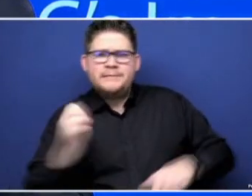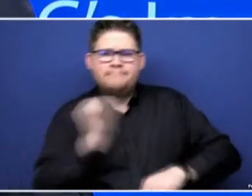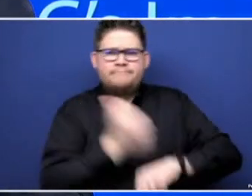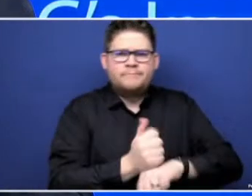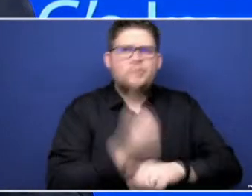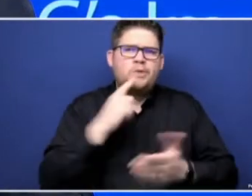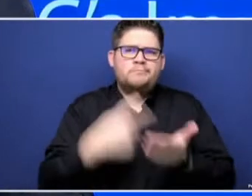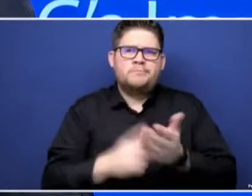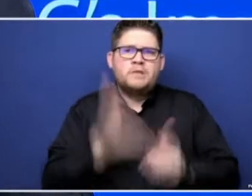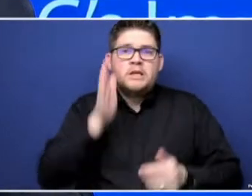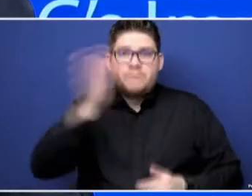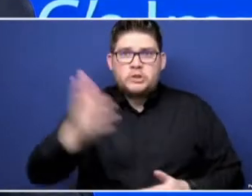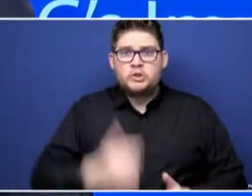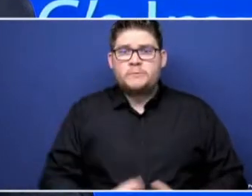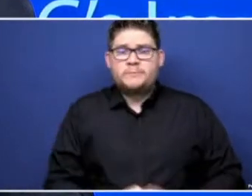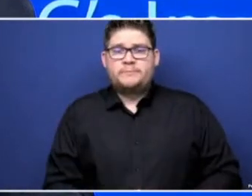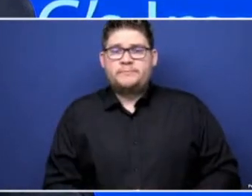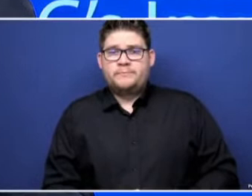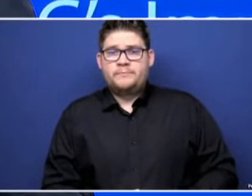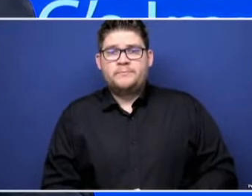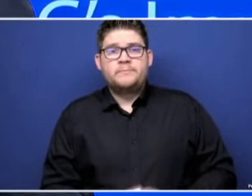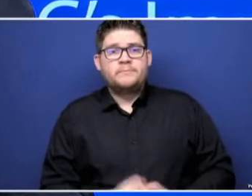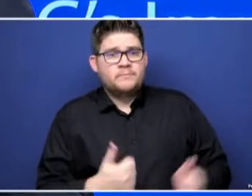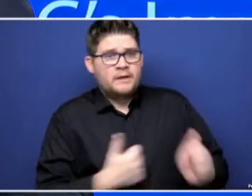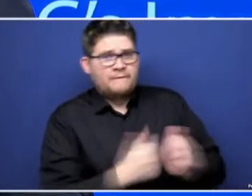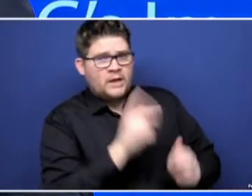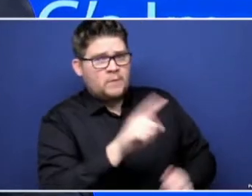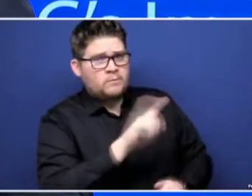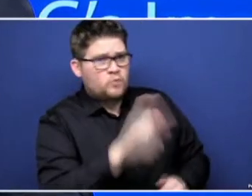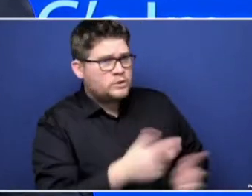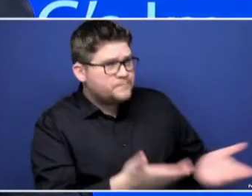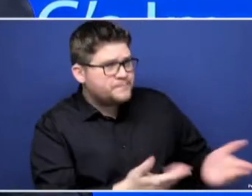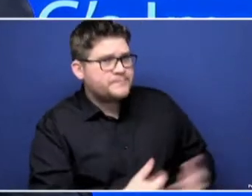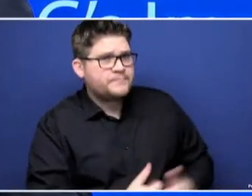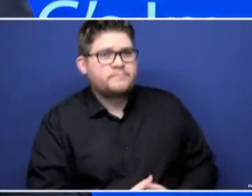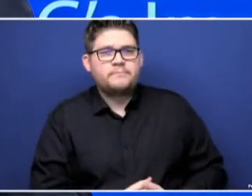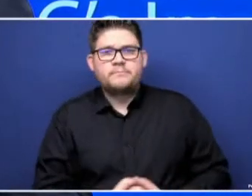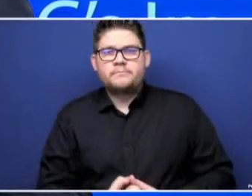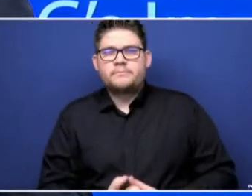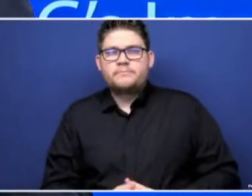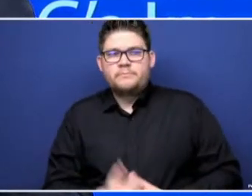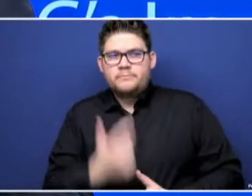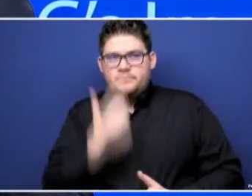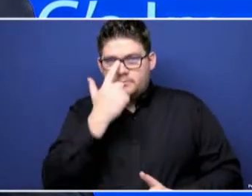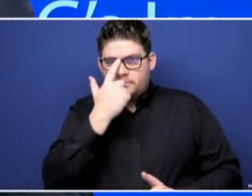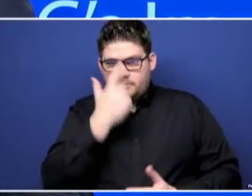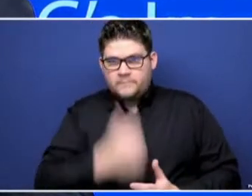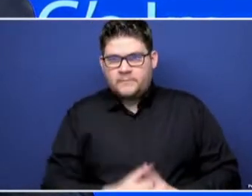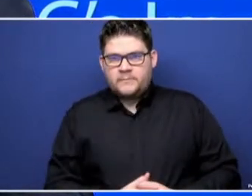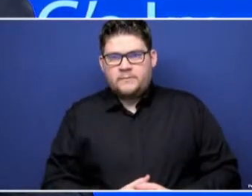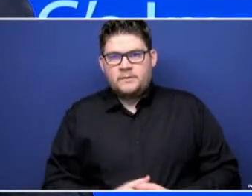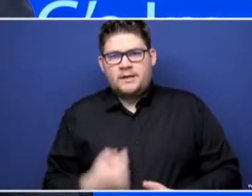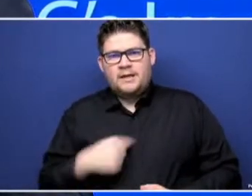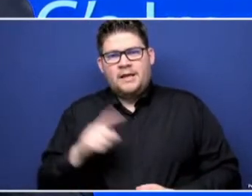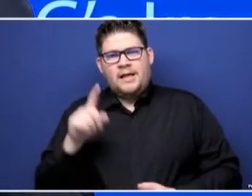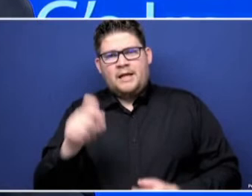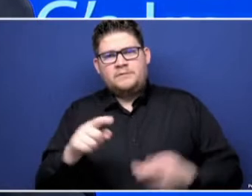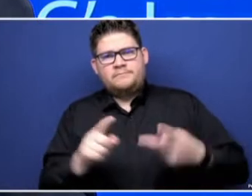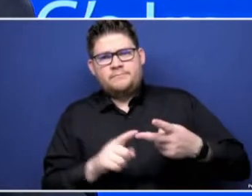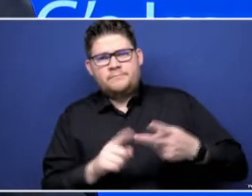is being dealt with possibly with some sort of tax adjustment at the federal